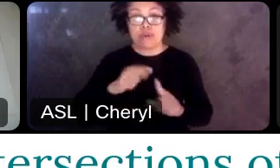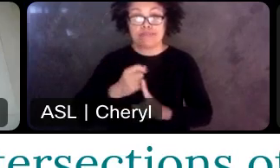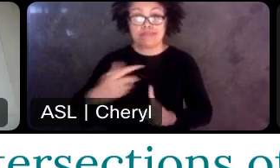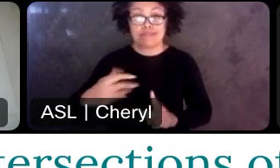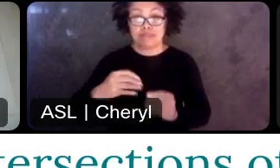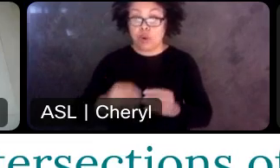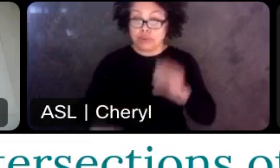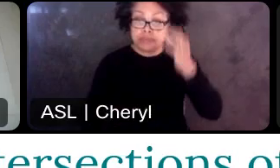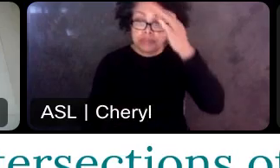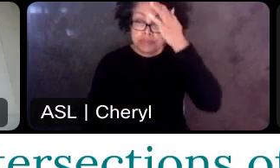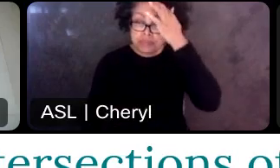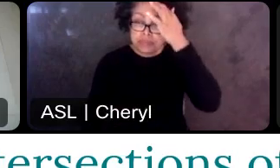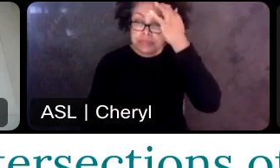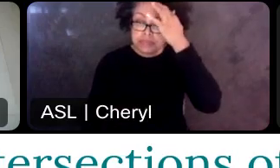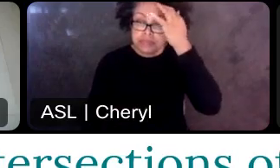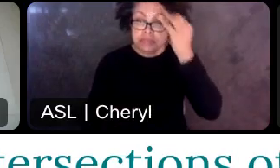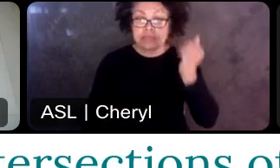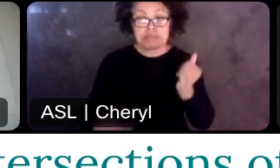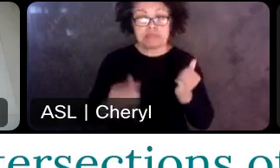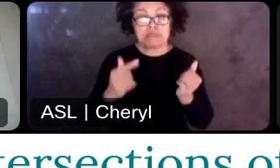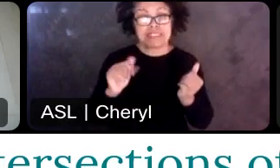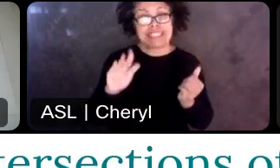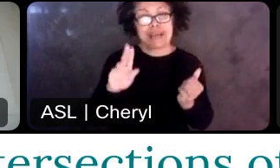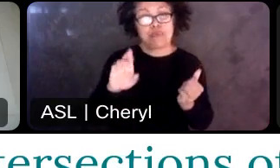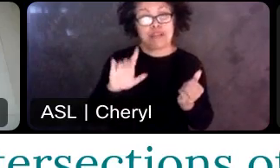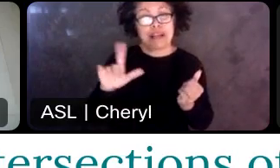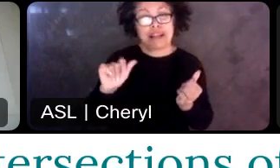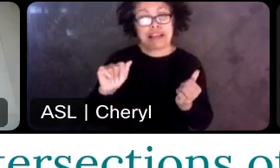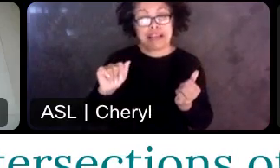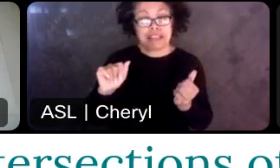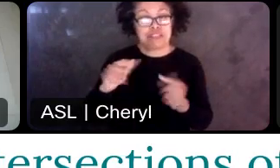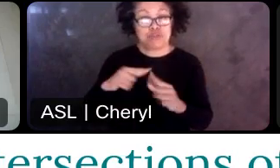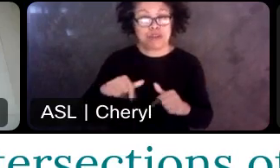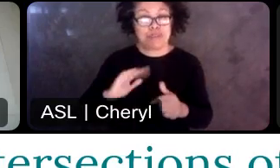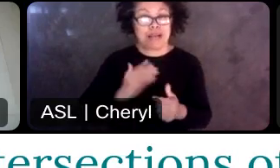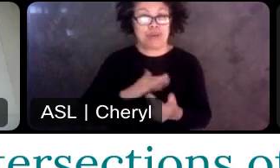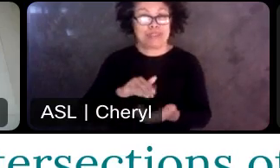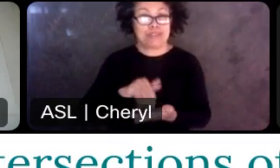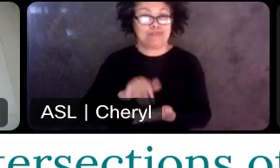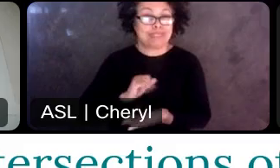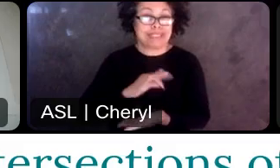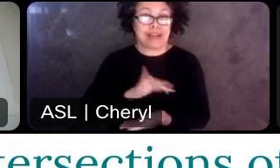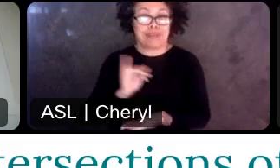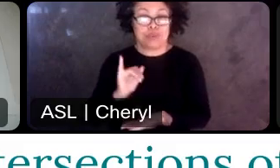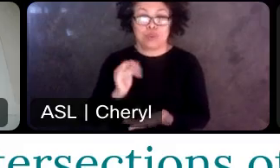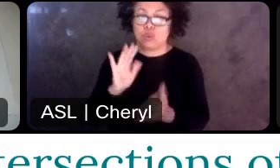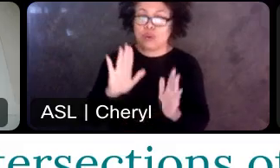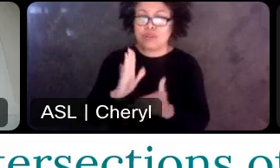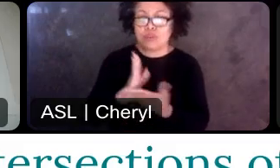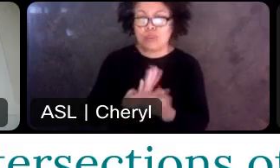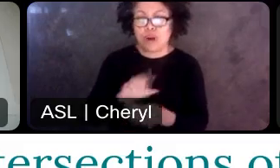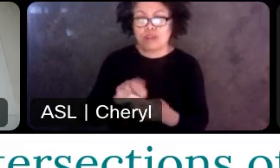Jennifer. Gabriella also works for the center and has been a wonderful part of this project as